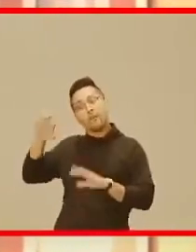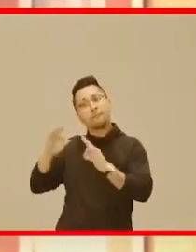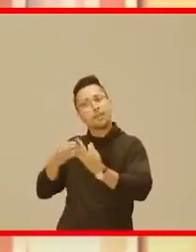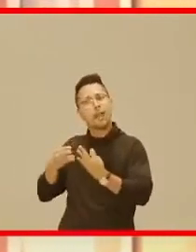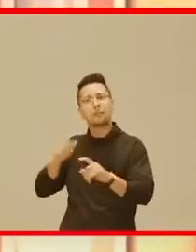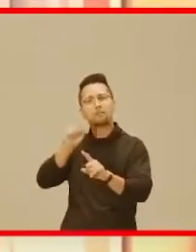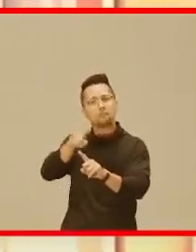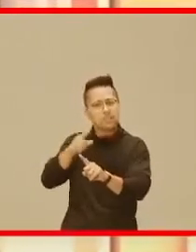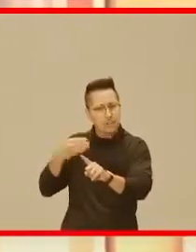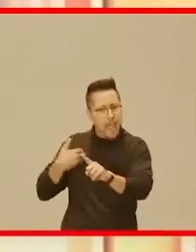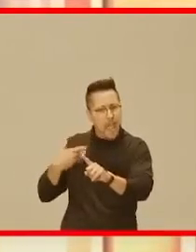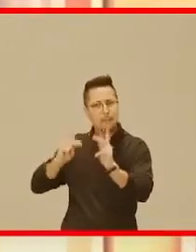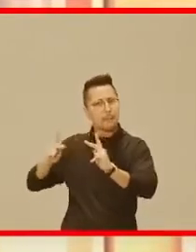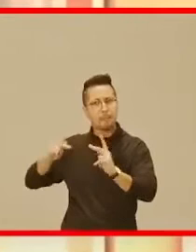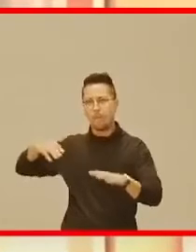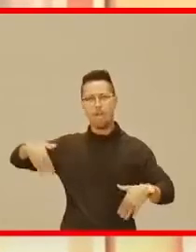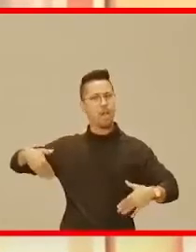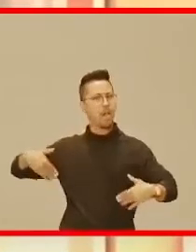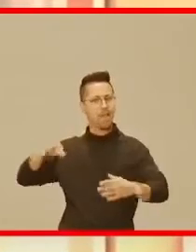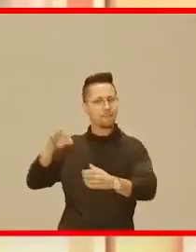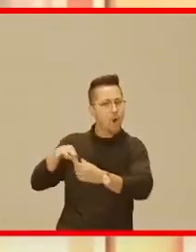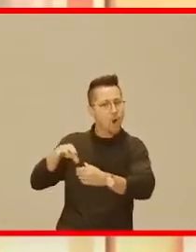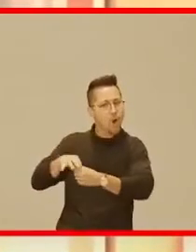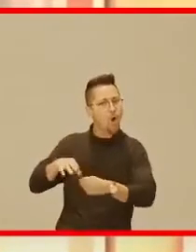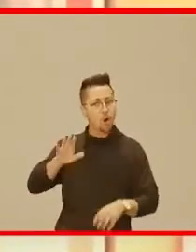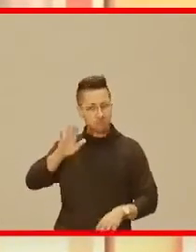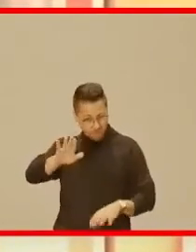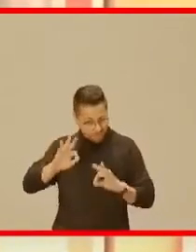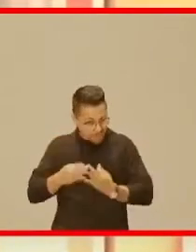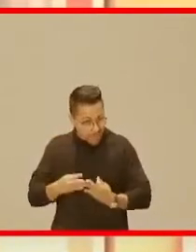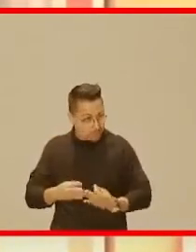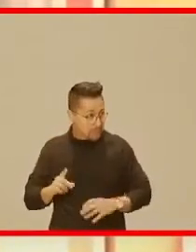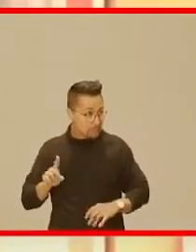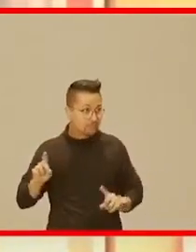vote? Does anybody have people like that don't vote in your family?